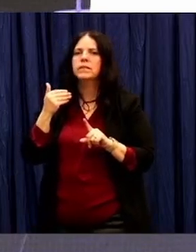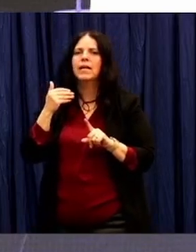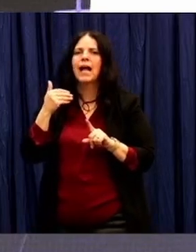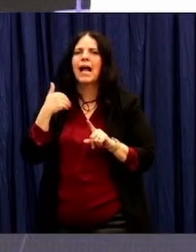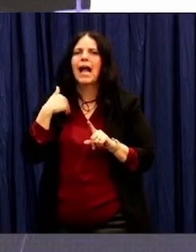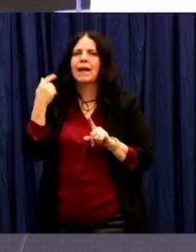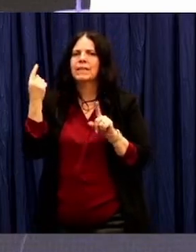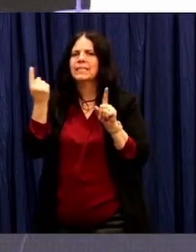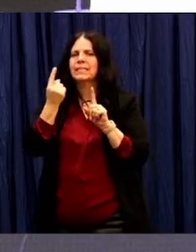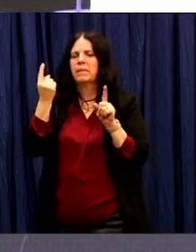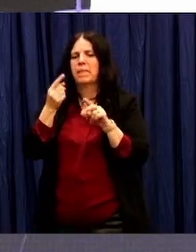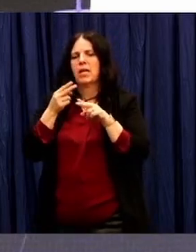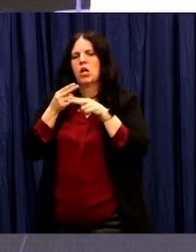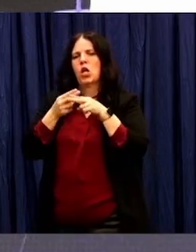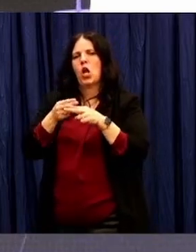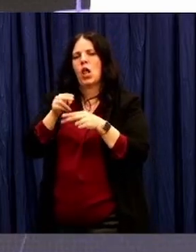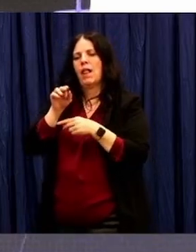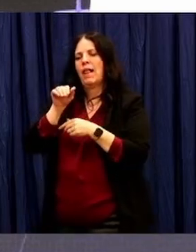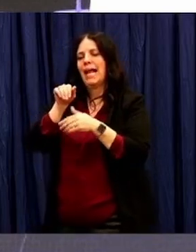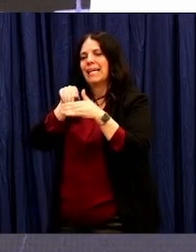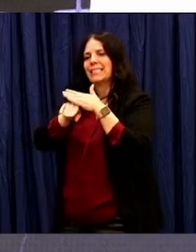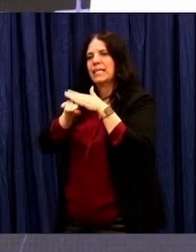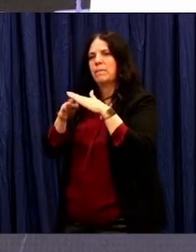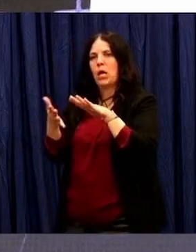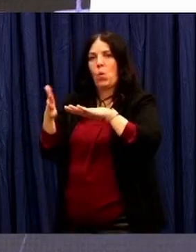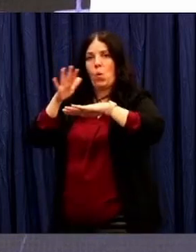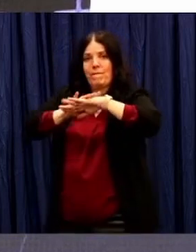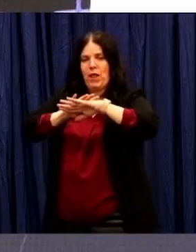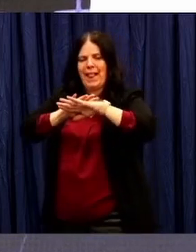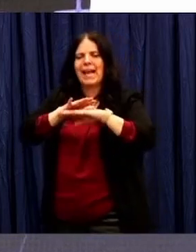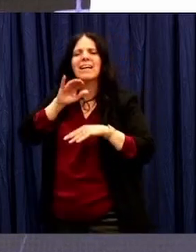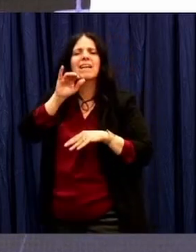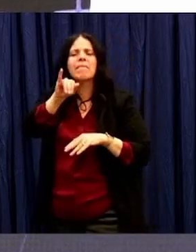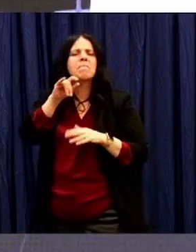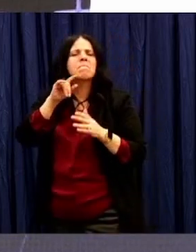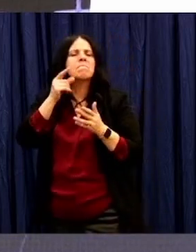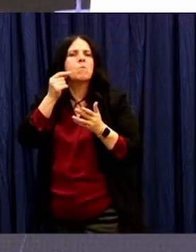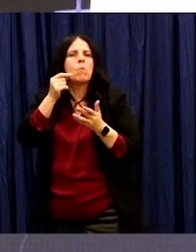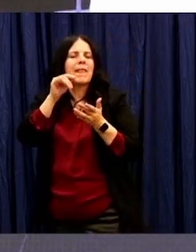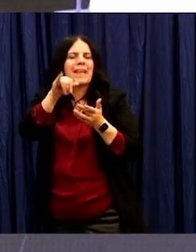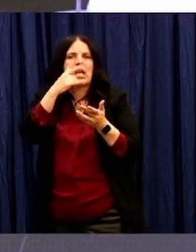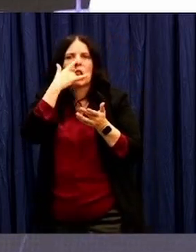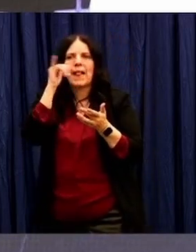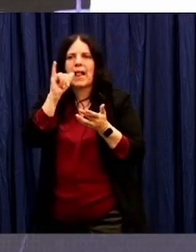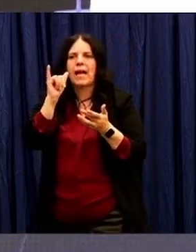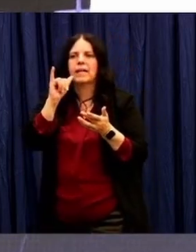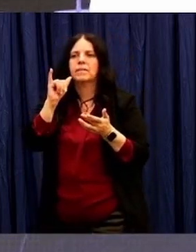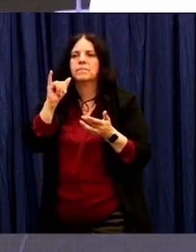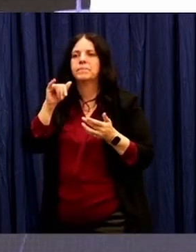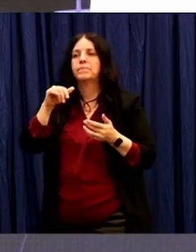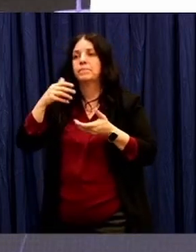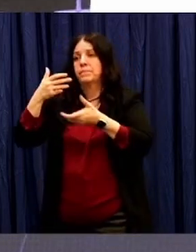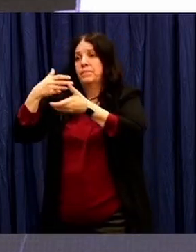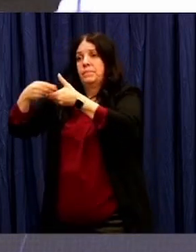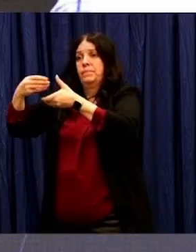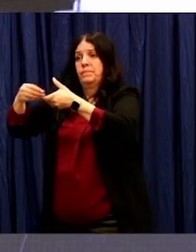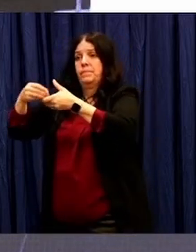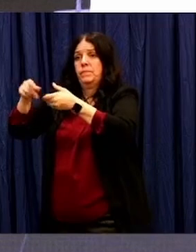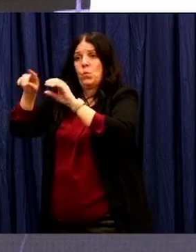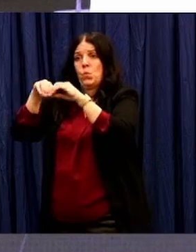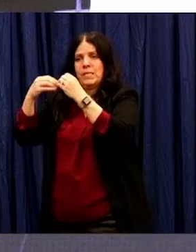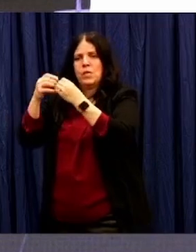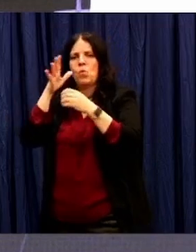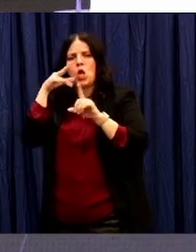accessibility overlay that third parties will market as a fix for accessibility issues